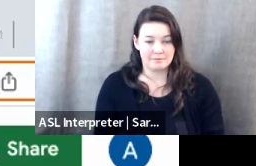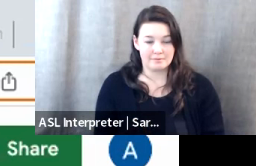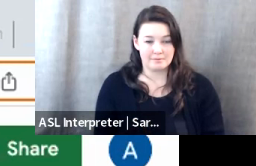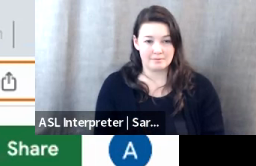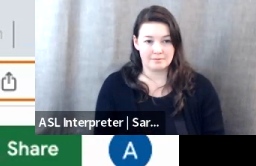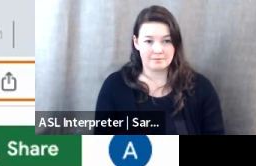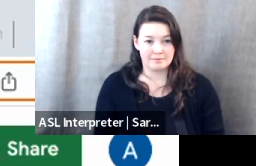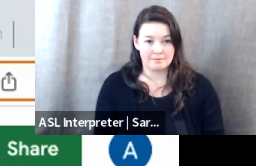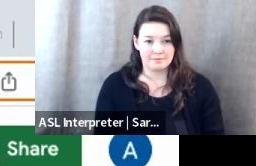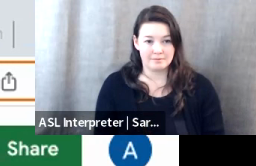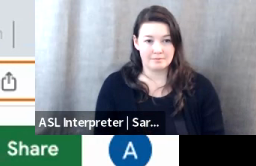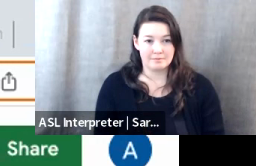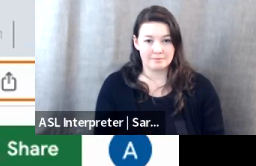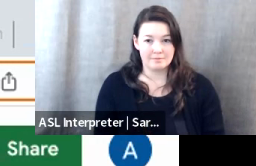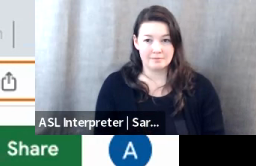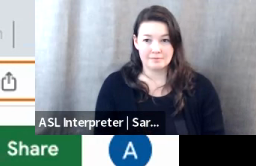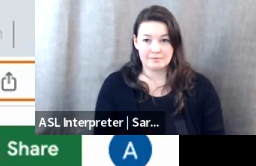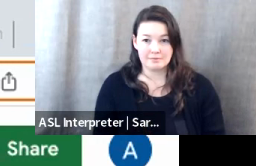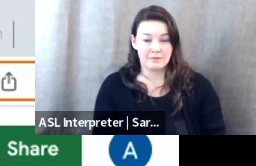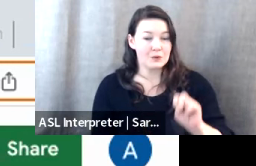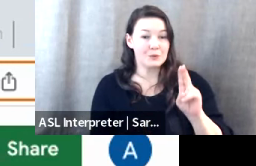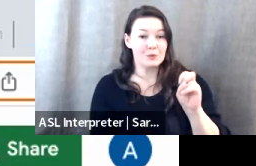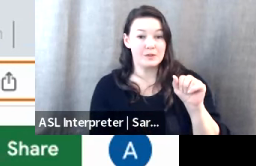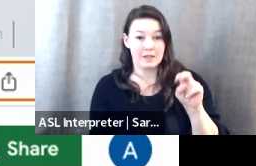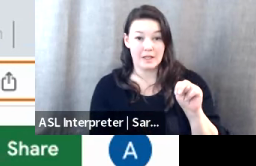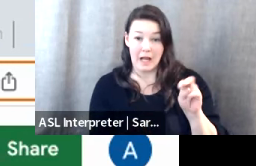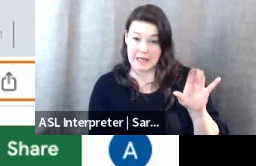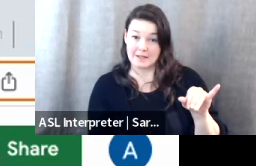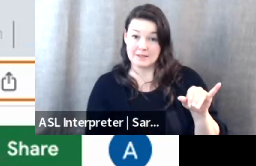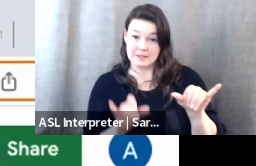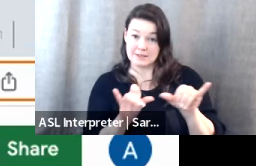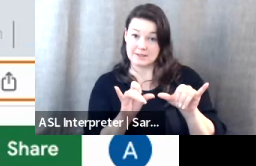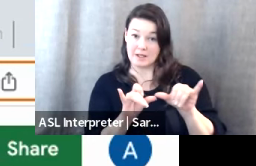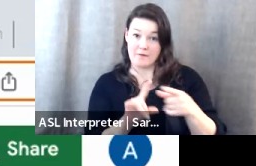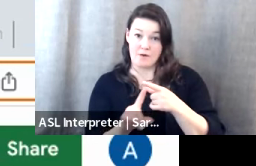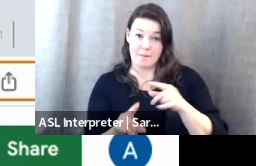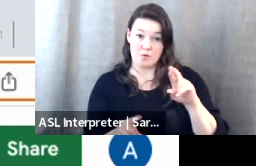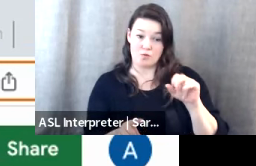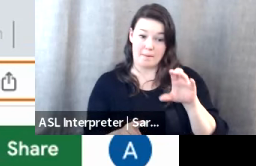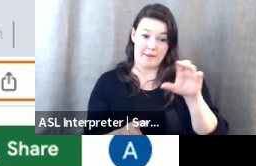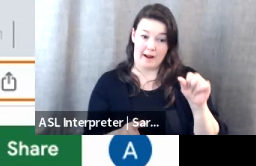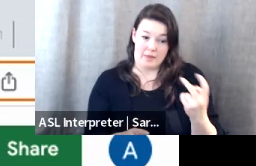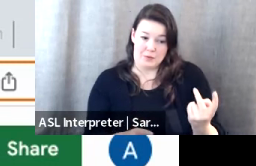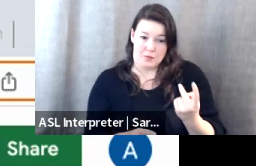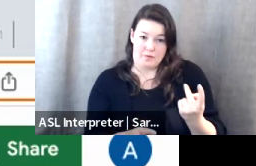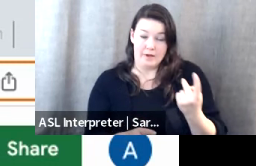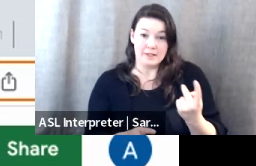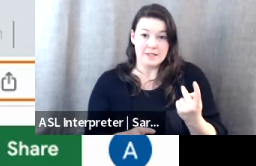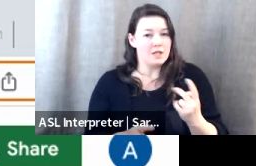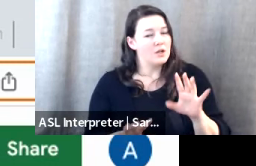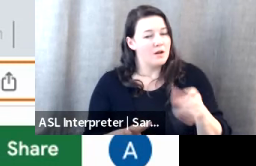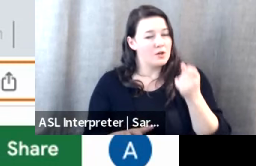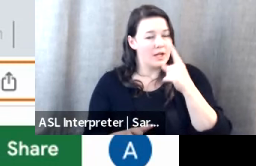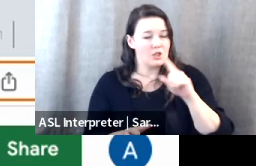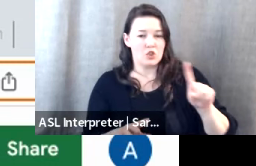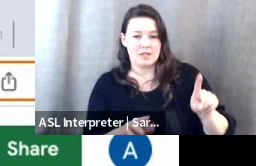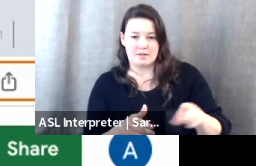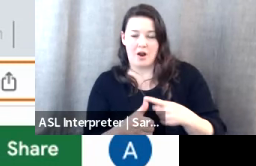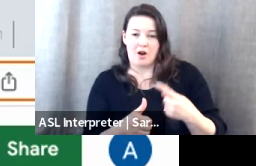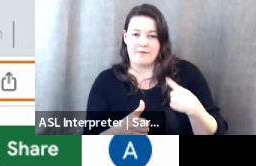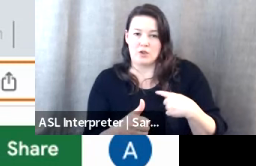decisiones. So these ratings came from Rebecca and I, and so these are just our initial opinions. And our thought is that after